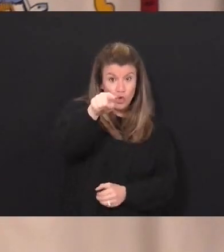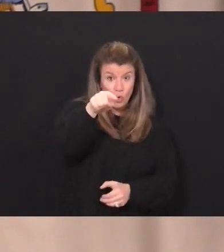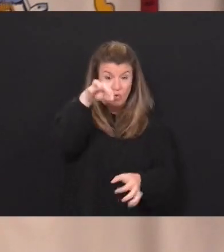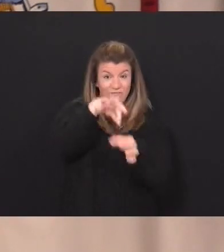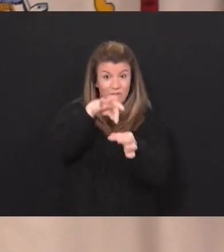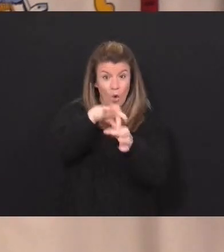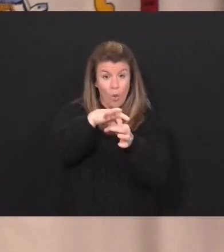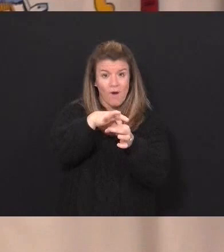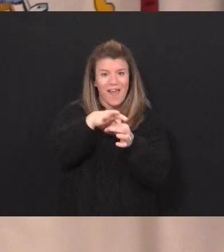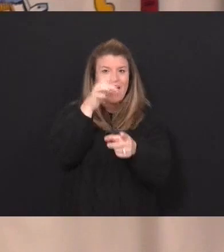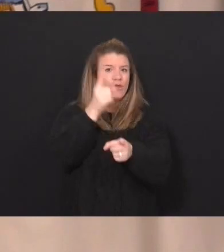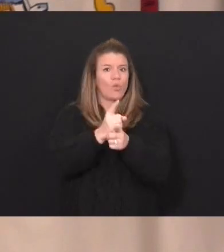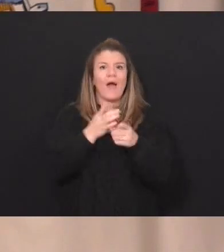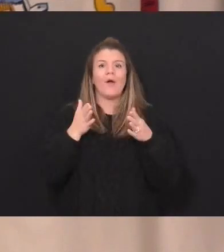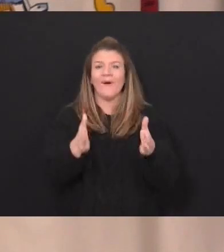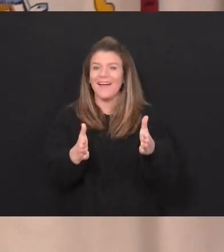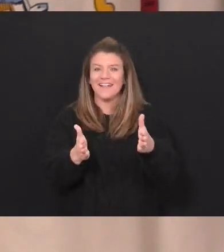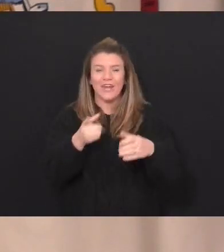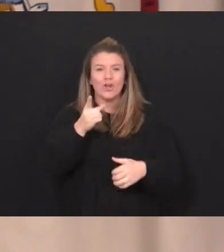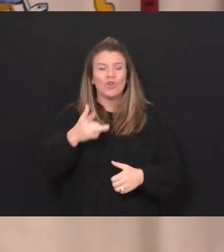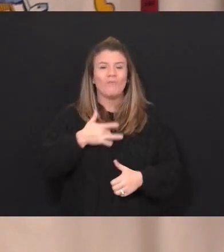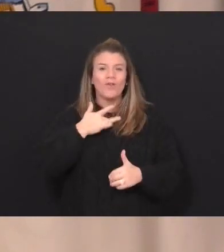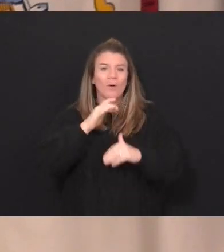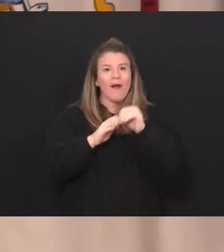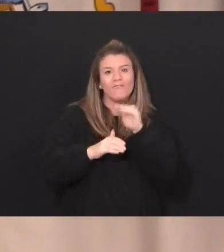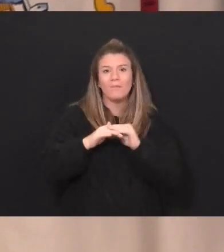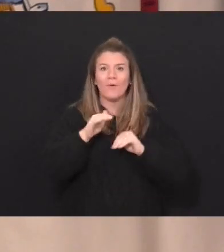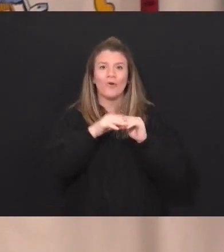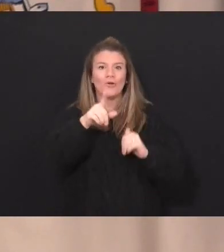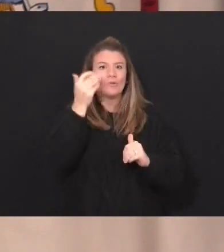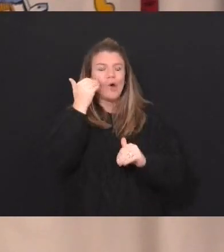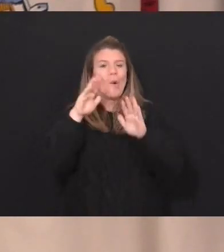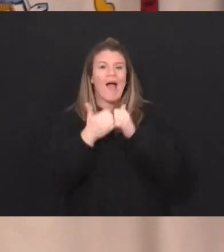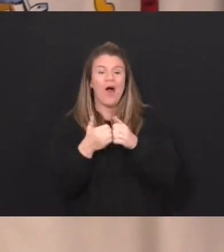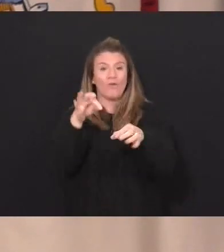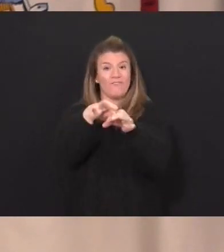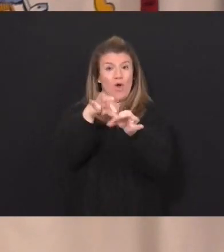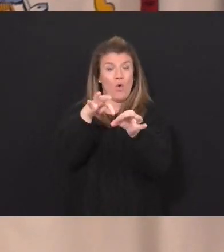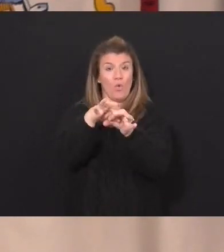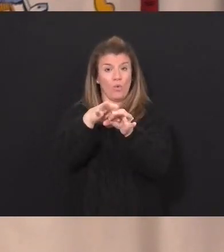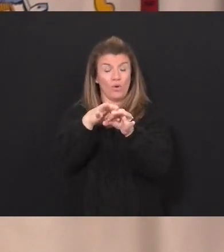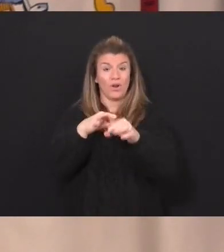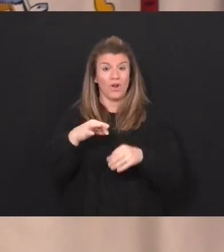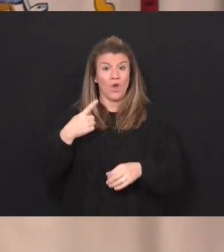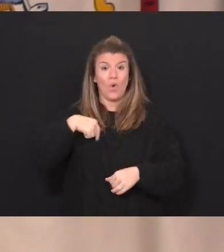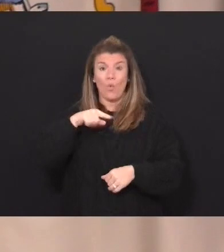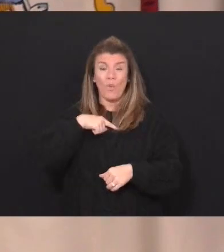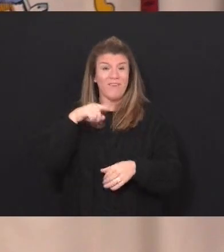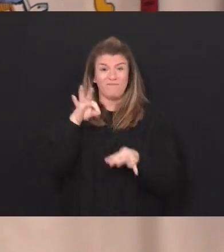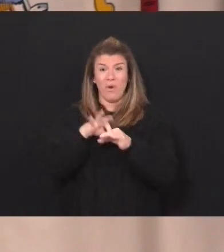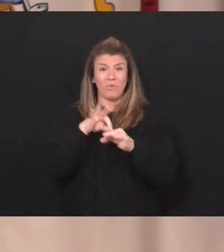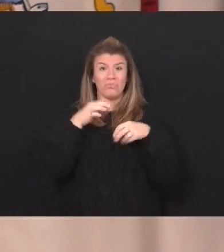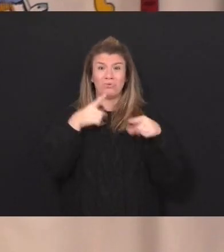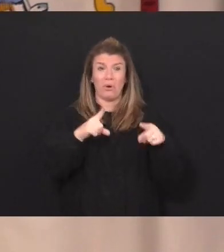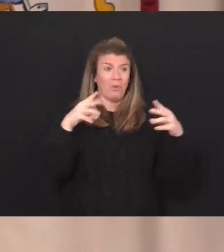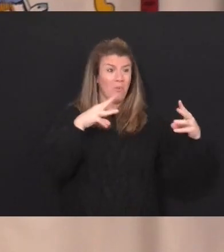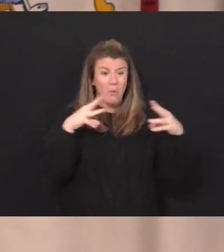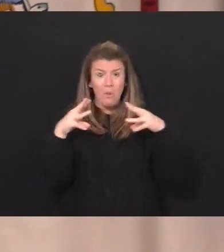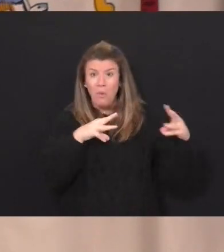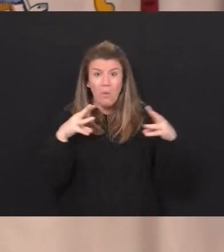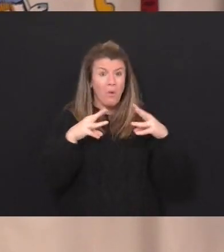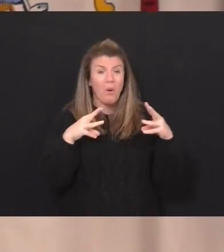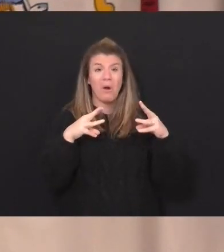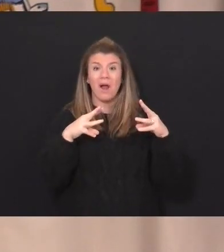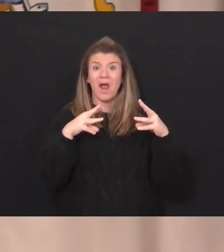way that they've always voted. We've voted in wartime and in peace and in absolute,